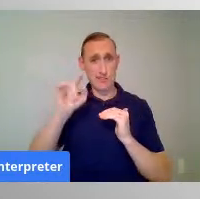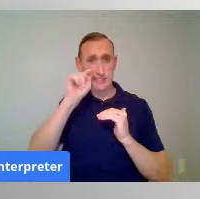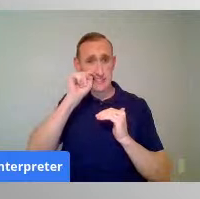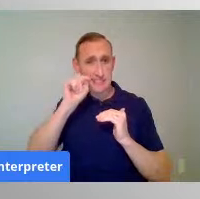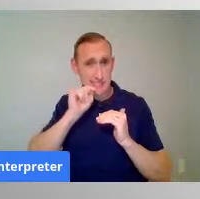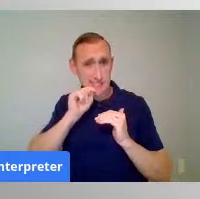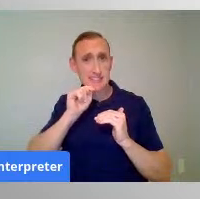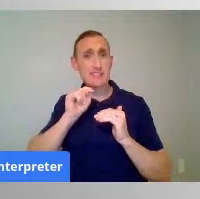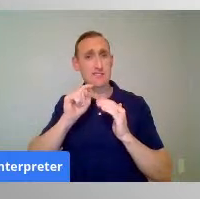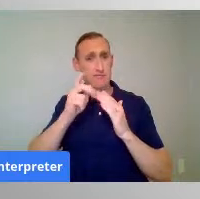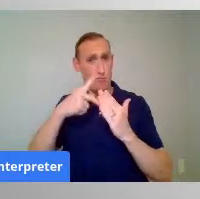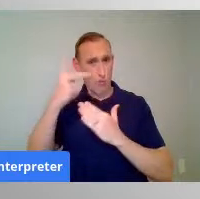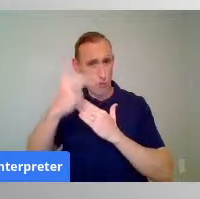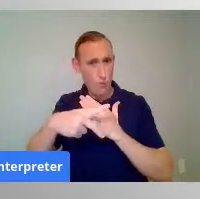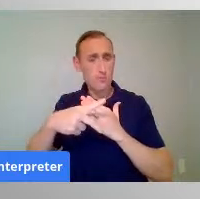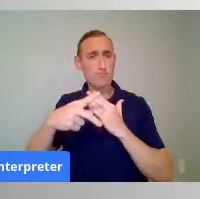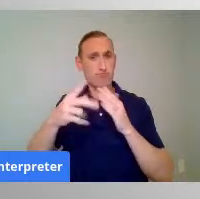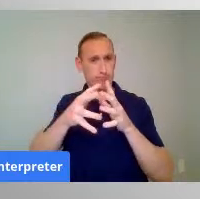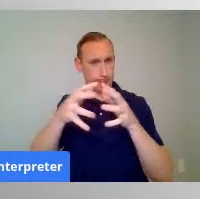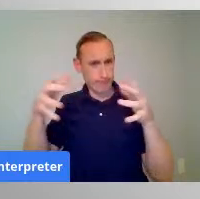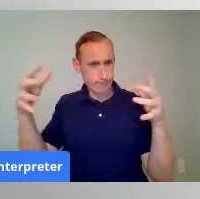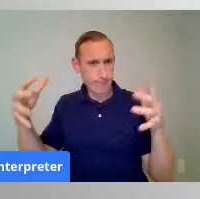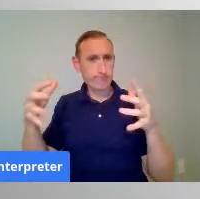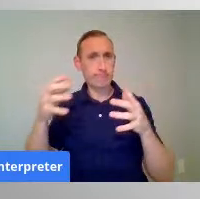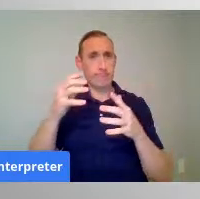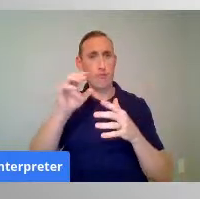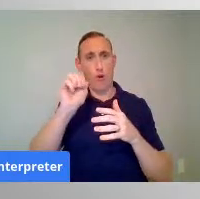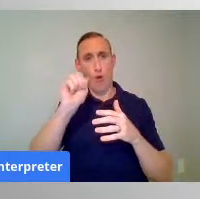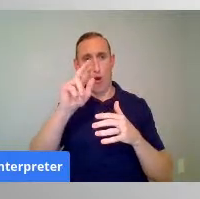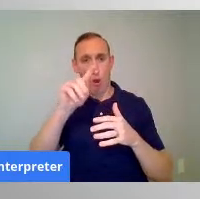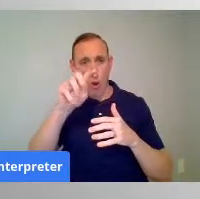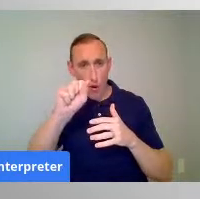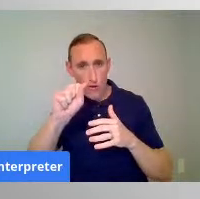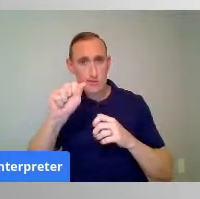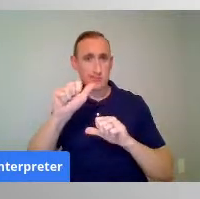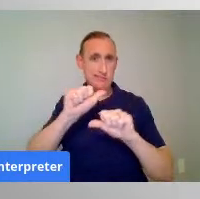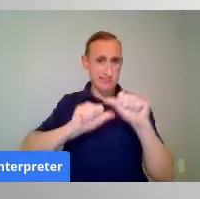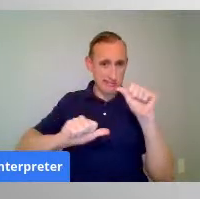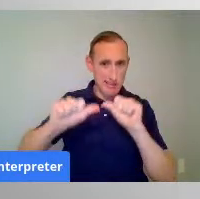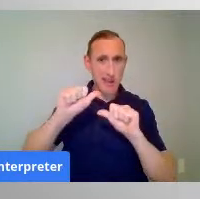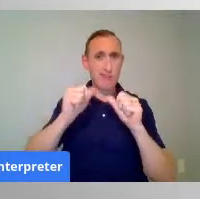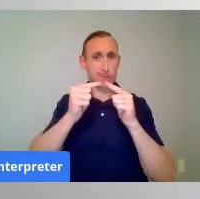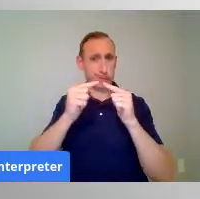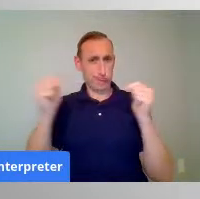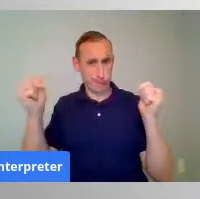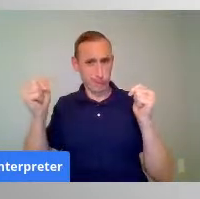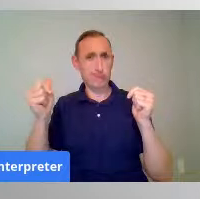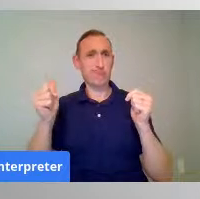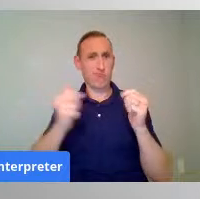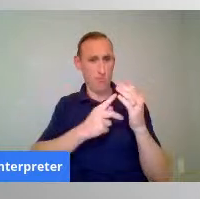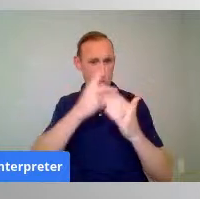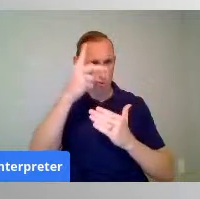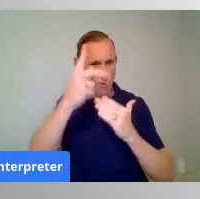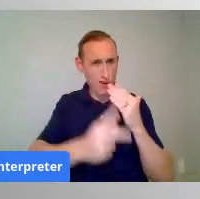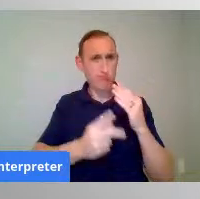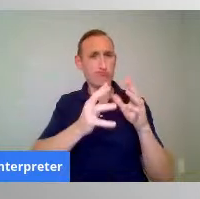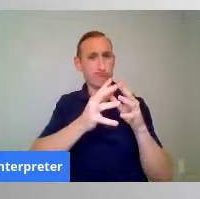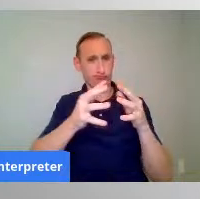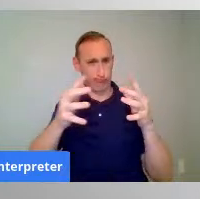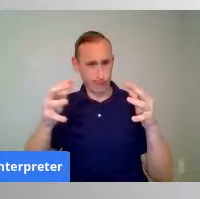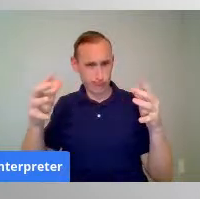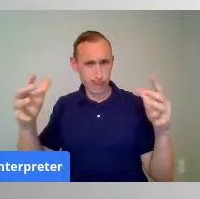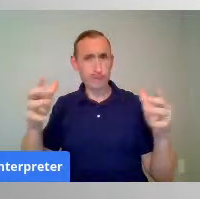and our sciences. So we're very excited about those opportunities as well. And we're continuing